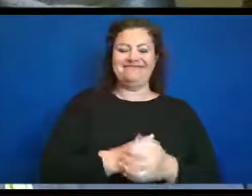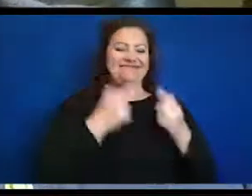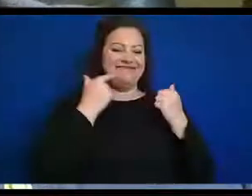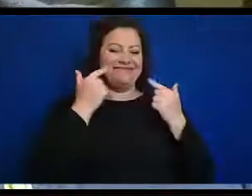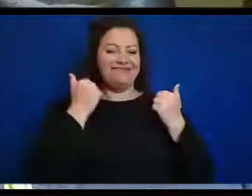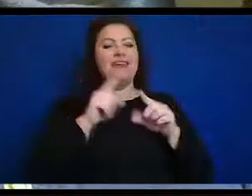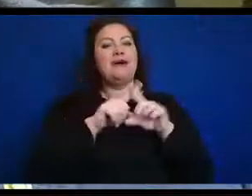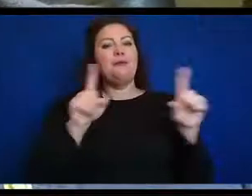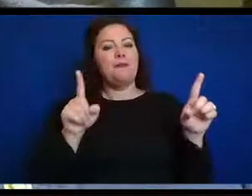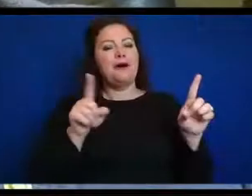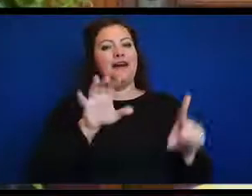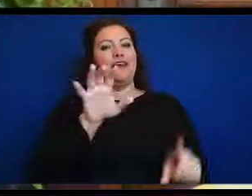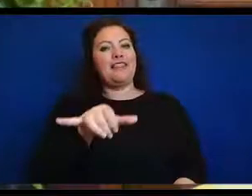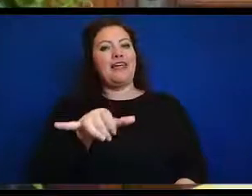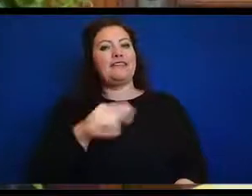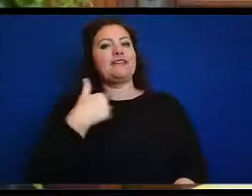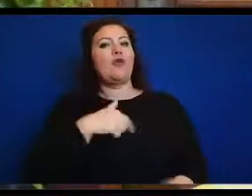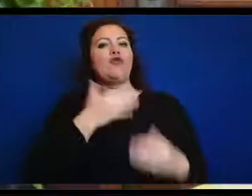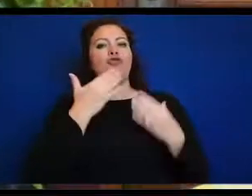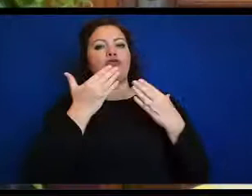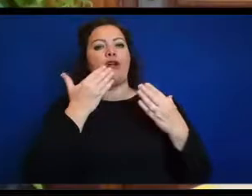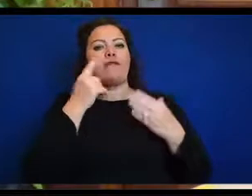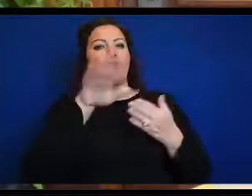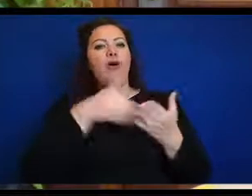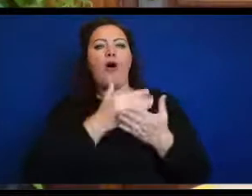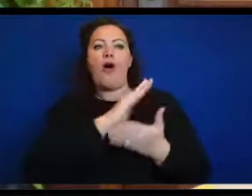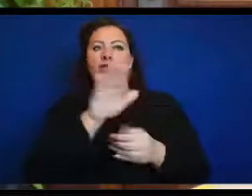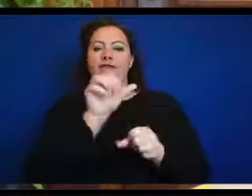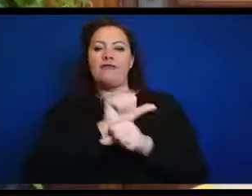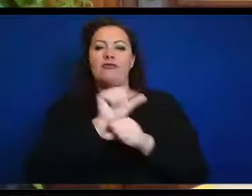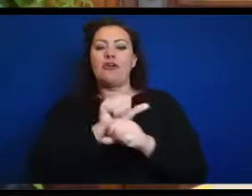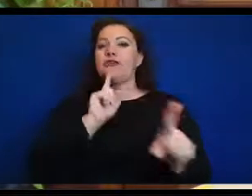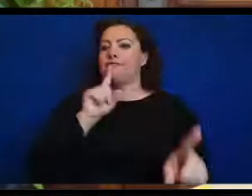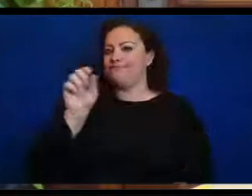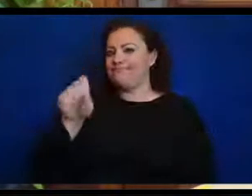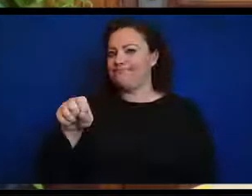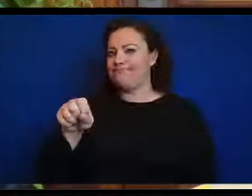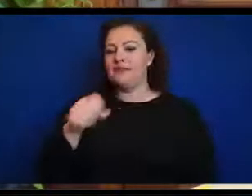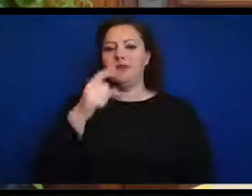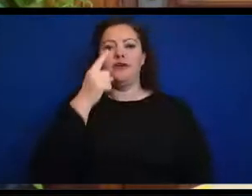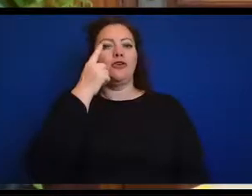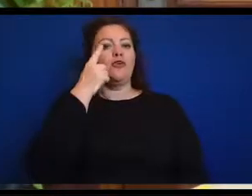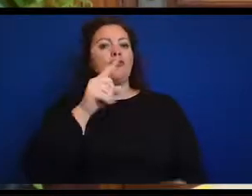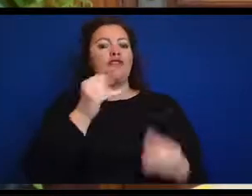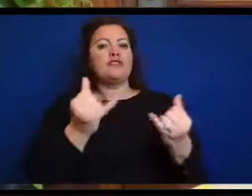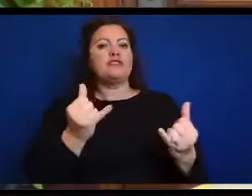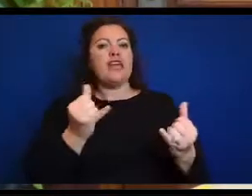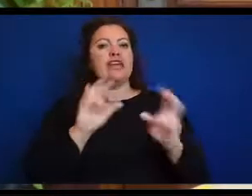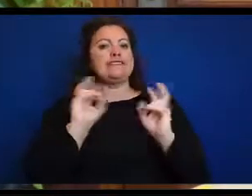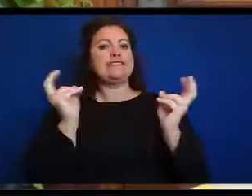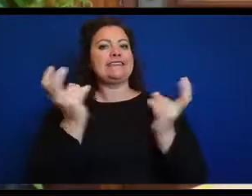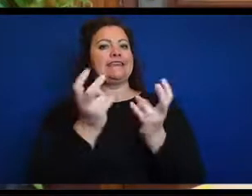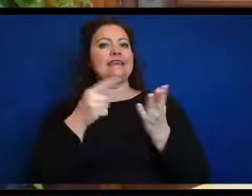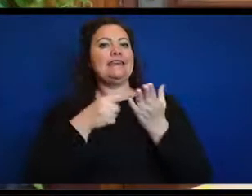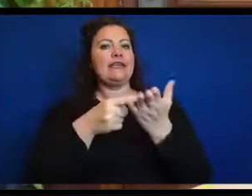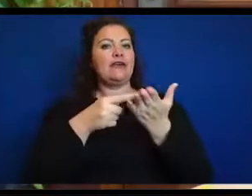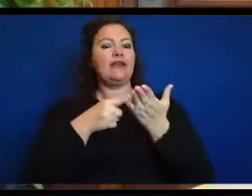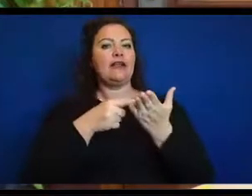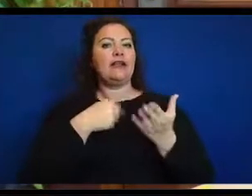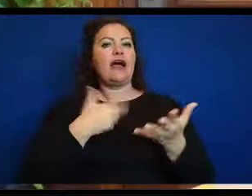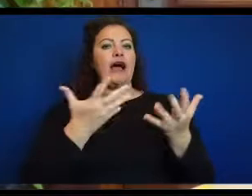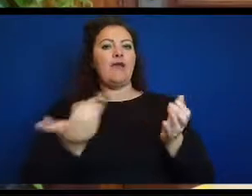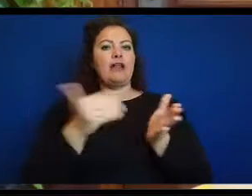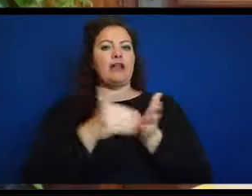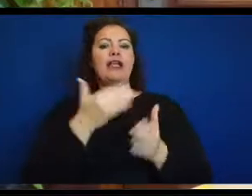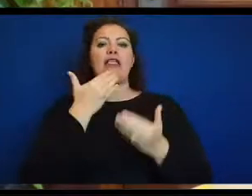But it is we're grateful for all the work that they did. Indeed. And for today's hearing, I want to once again